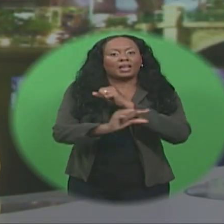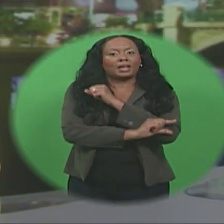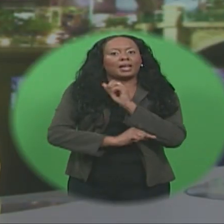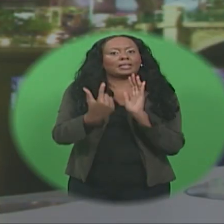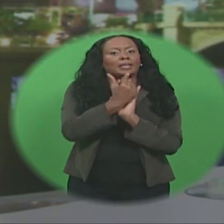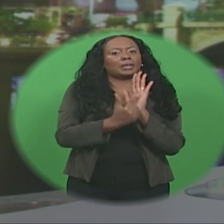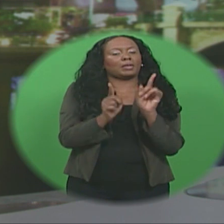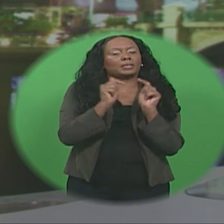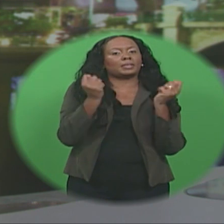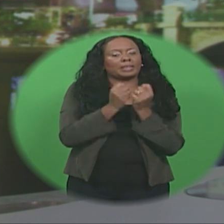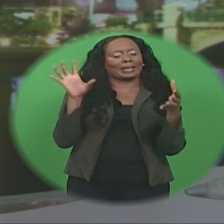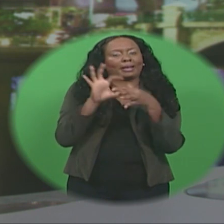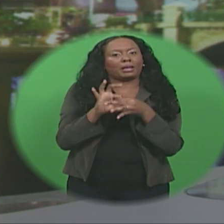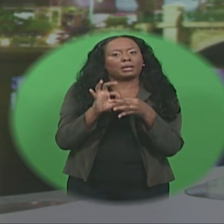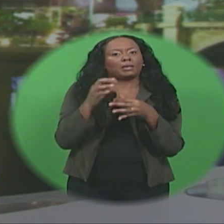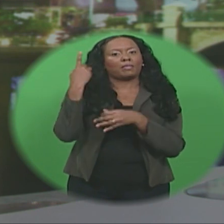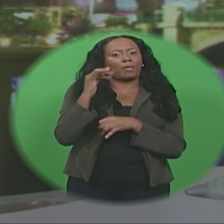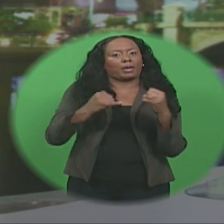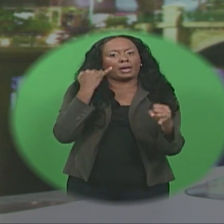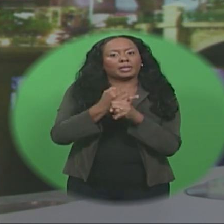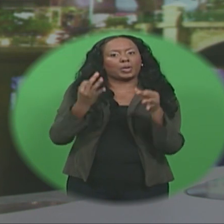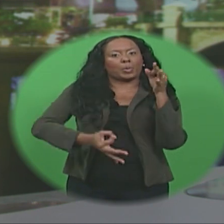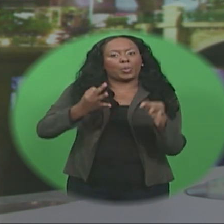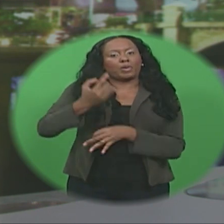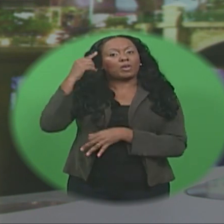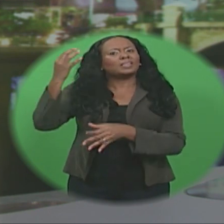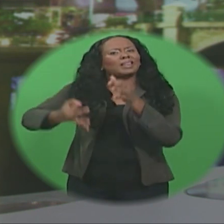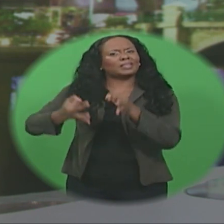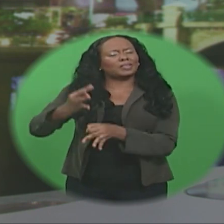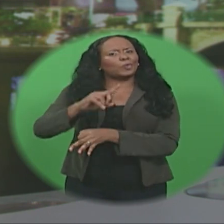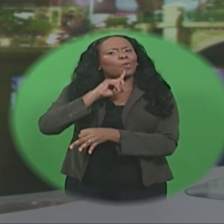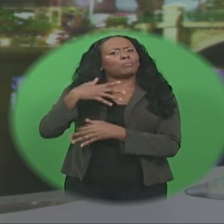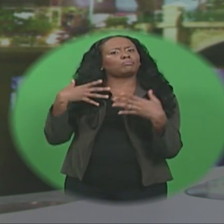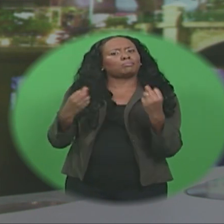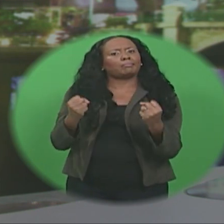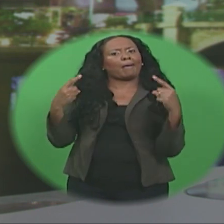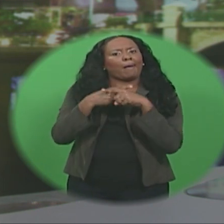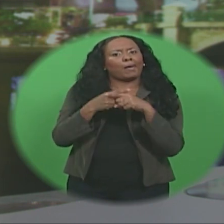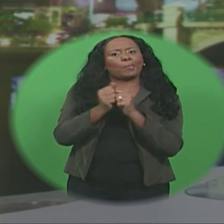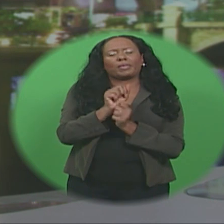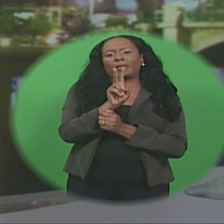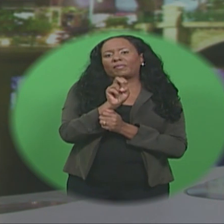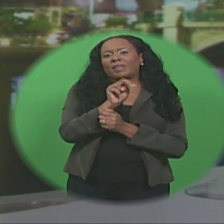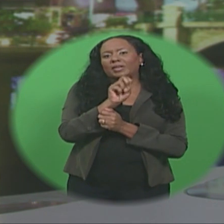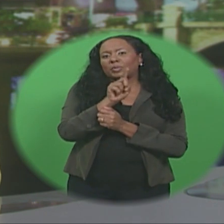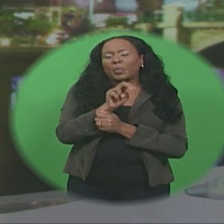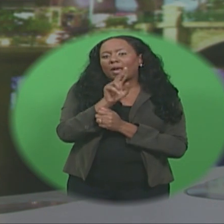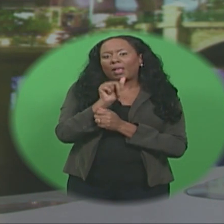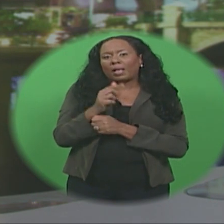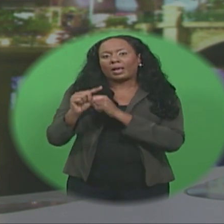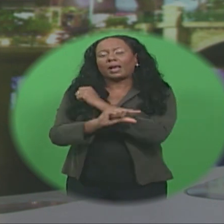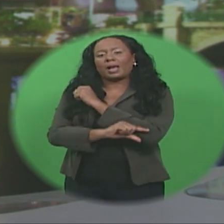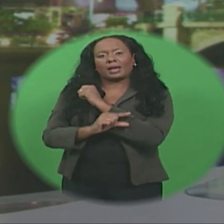Guyana's legal team at the International Court of Justice is confident the border controversy case with Venezuela is in good hands. We